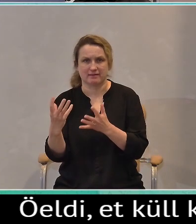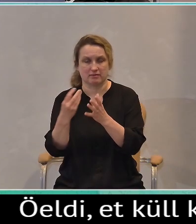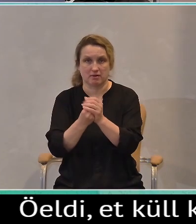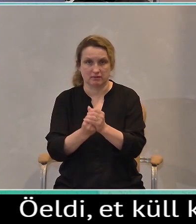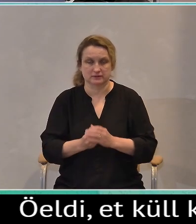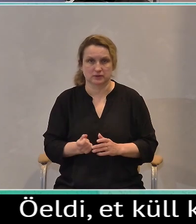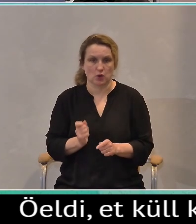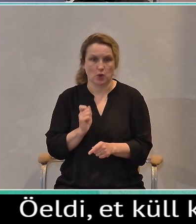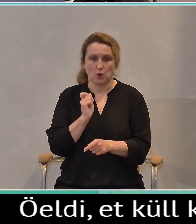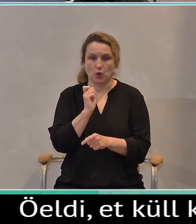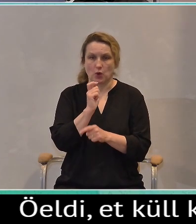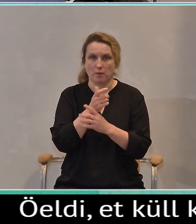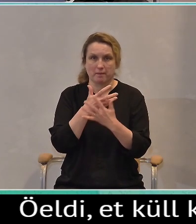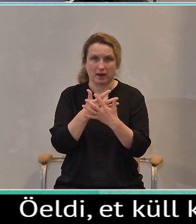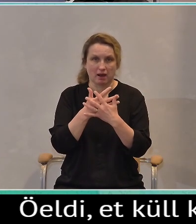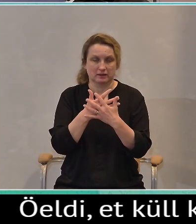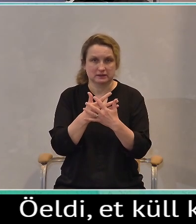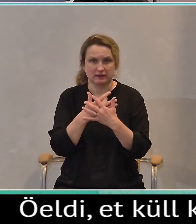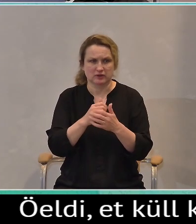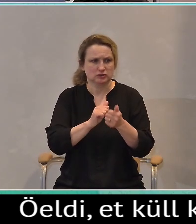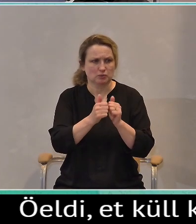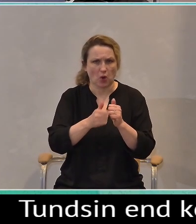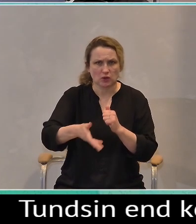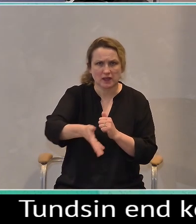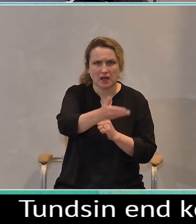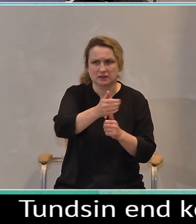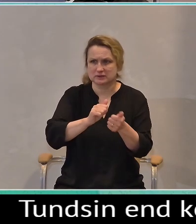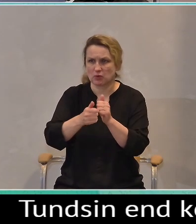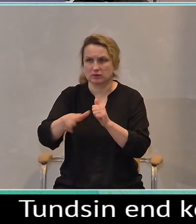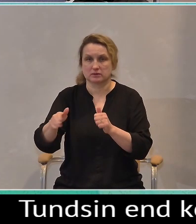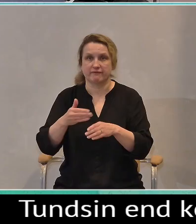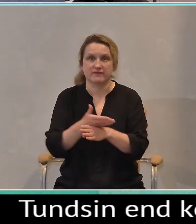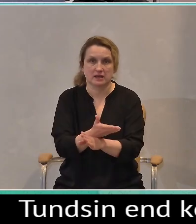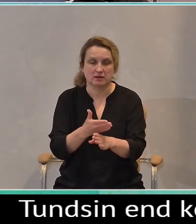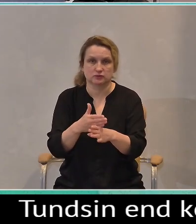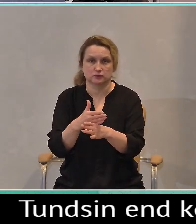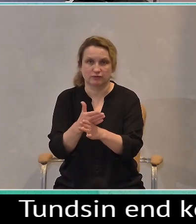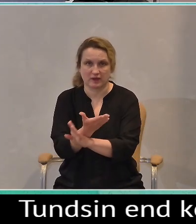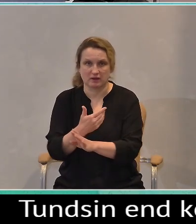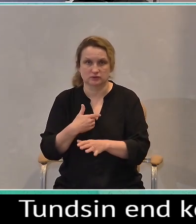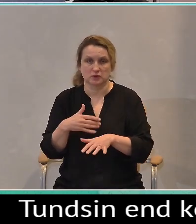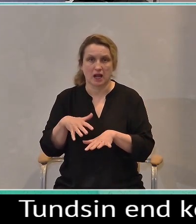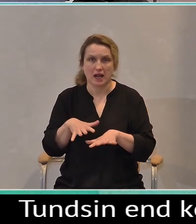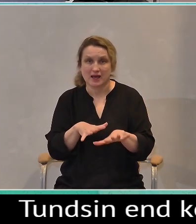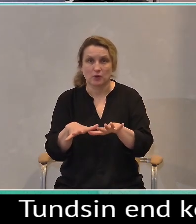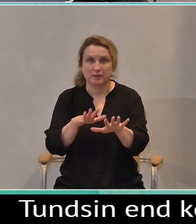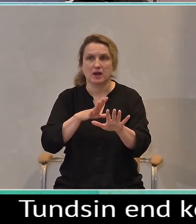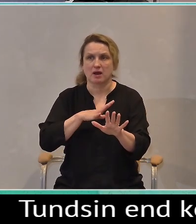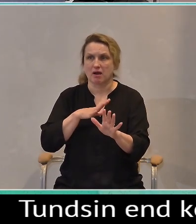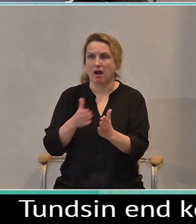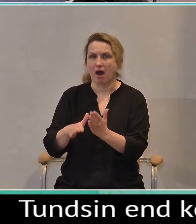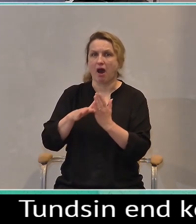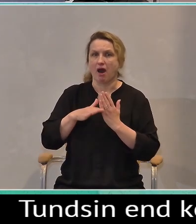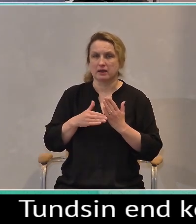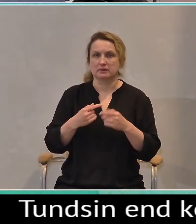was due to different problems that occur with EDS. Because I was hypermobile, I was told